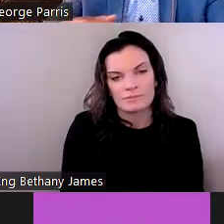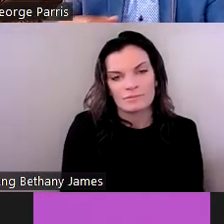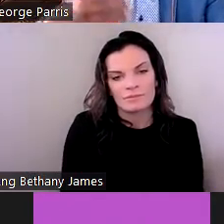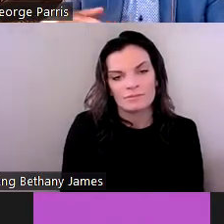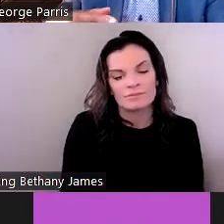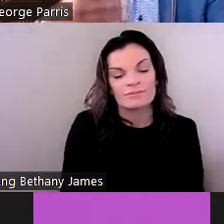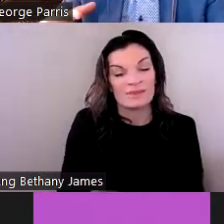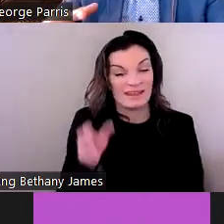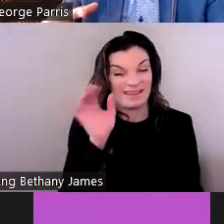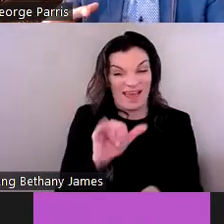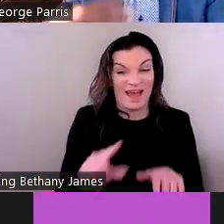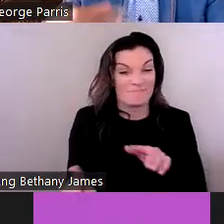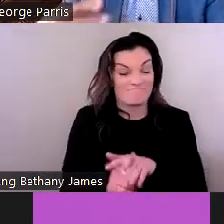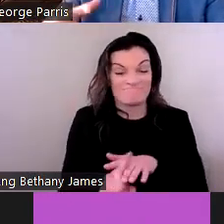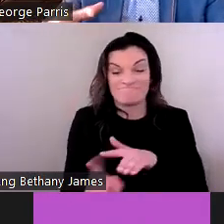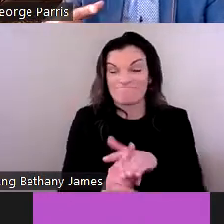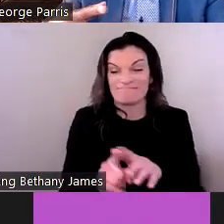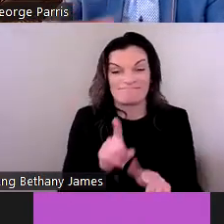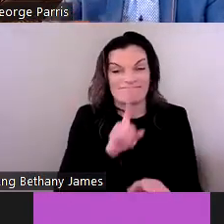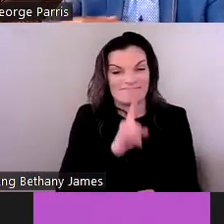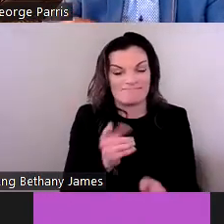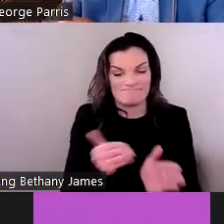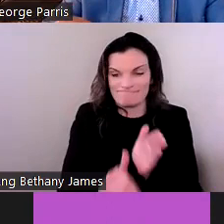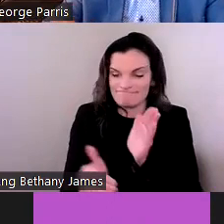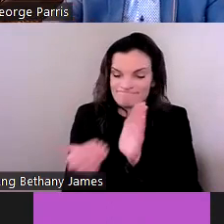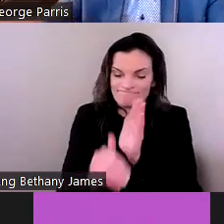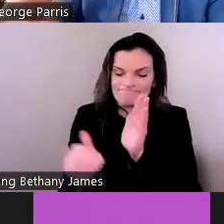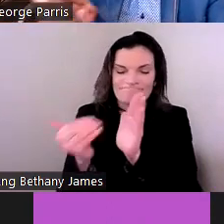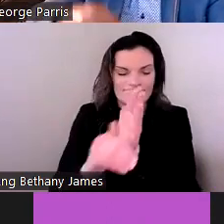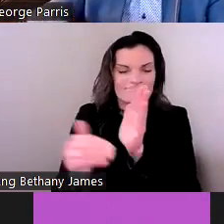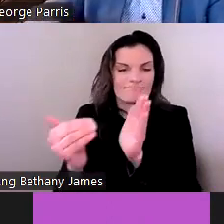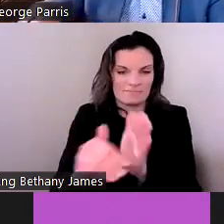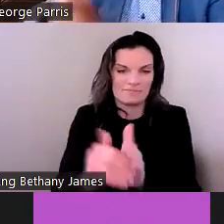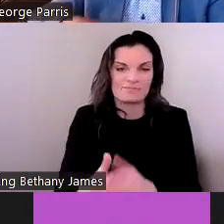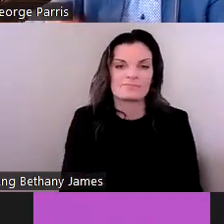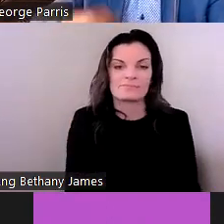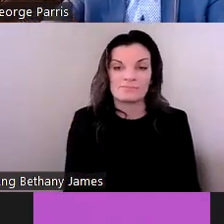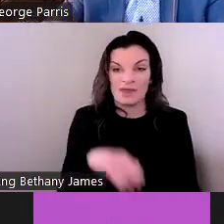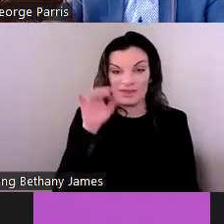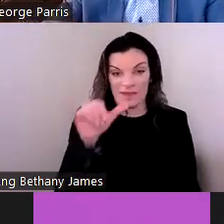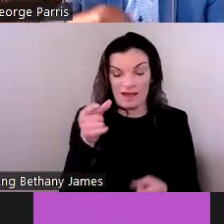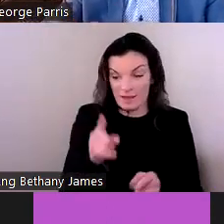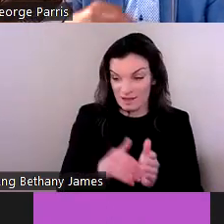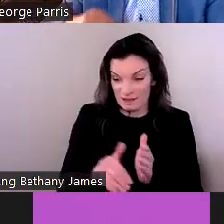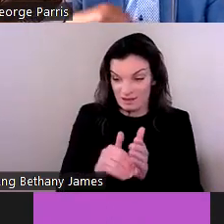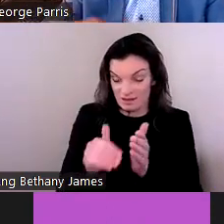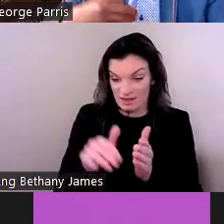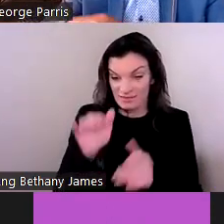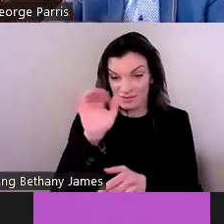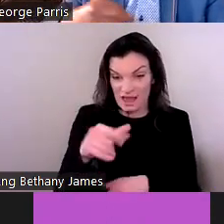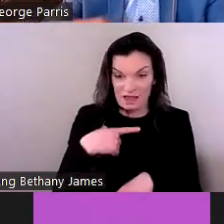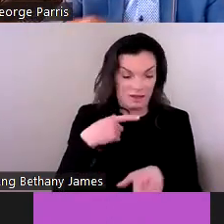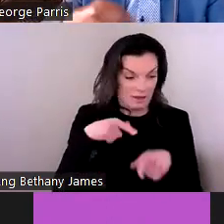work site minute by minute, hour by hour, and that is compiling on the trauma that we are